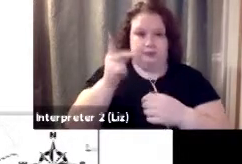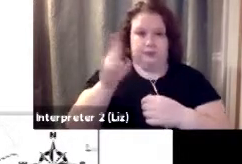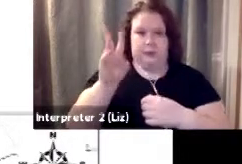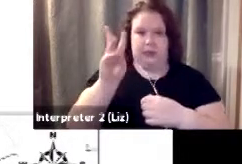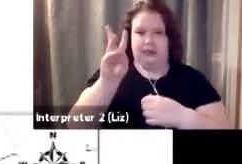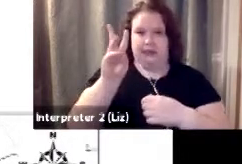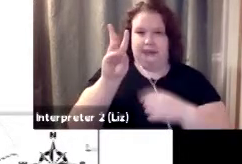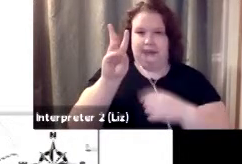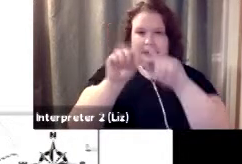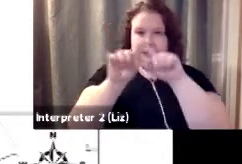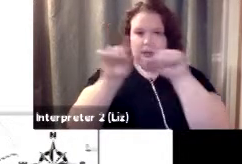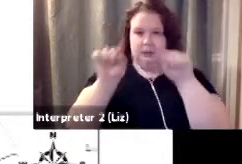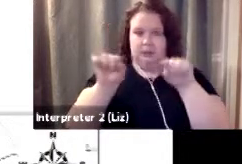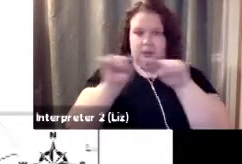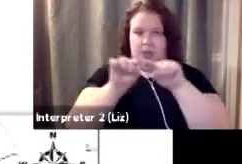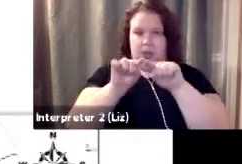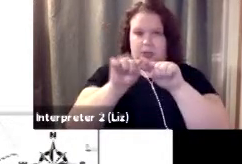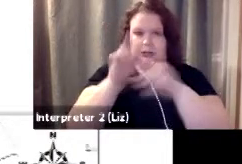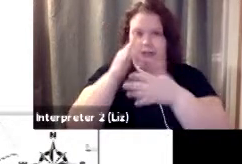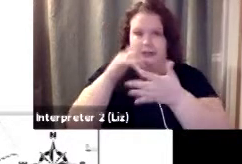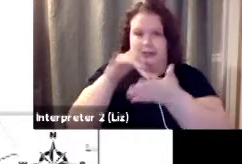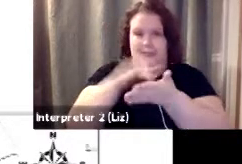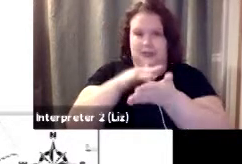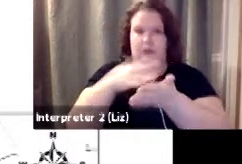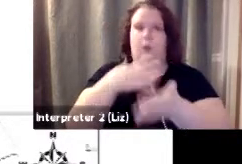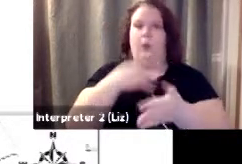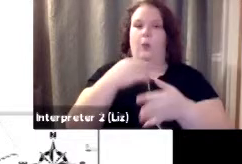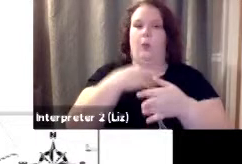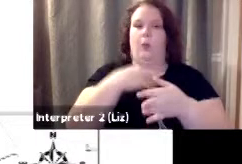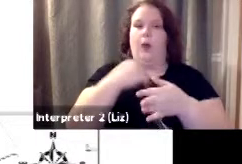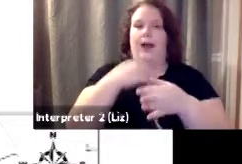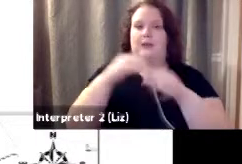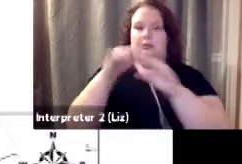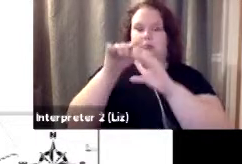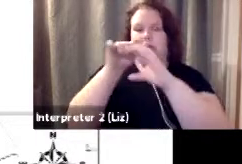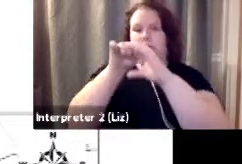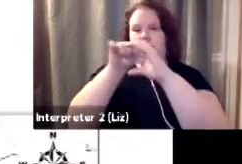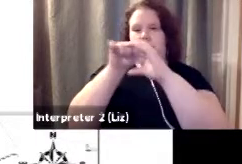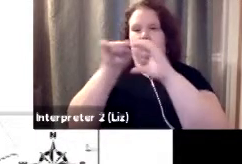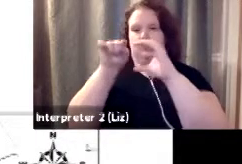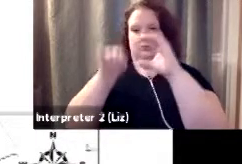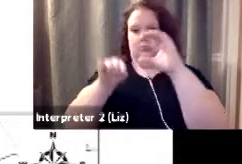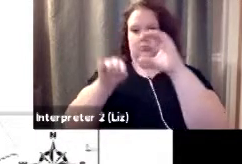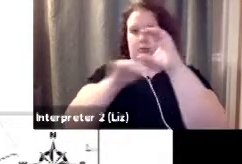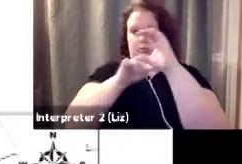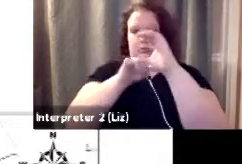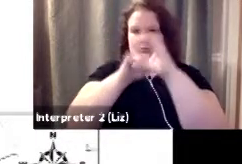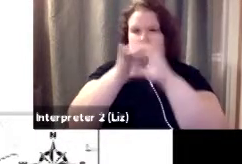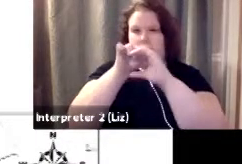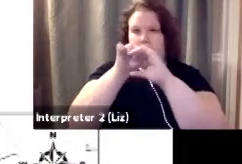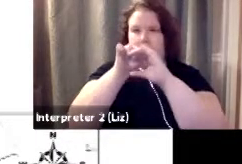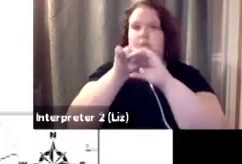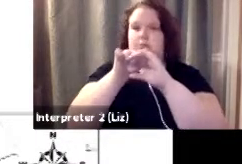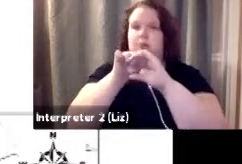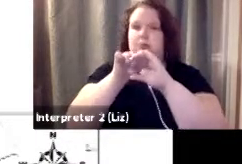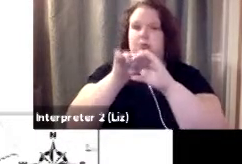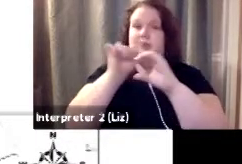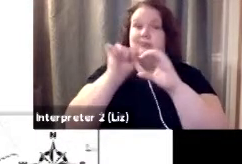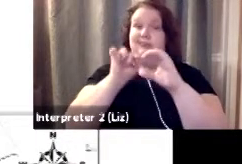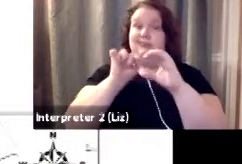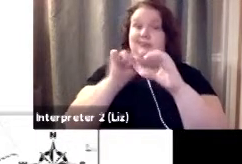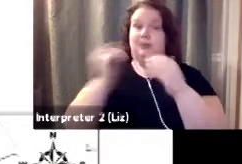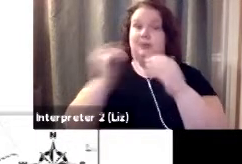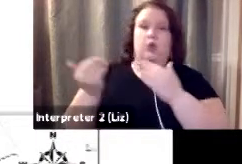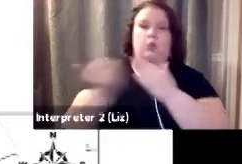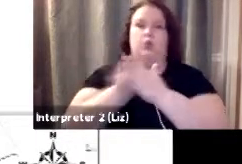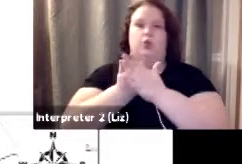center with white, uh, outlines and those represent the newest and, uh, the schools that represent the top